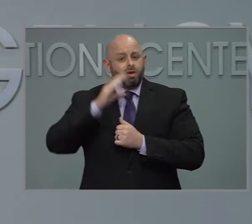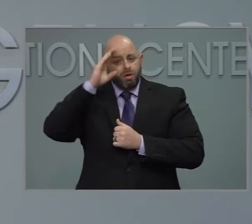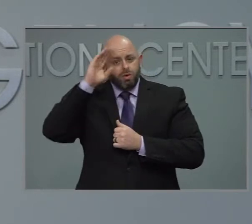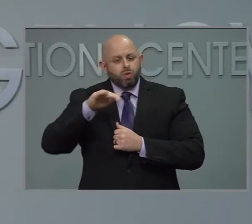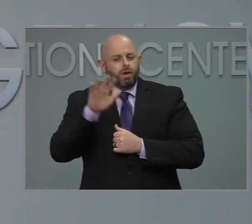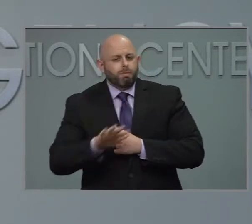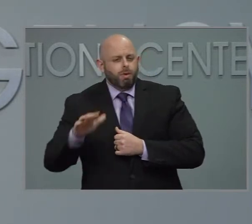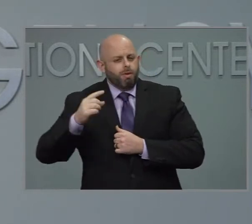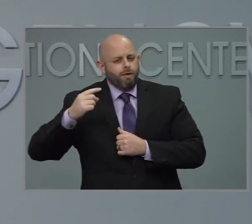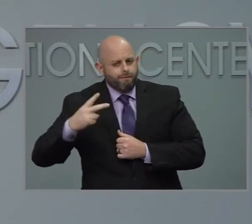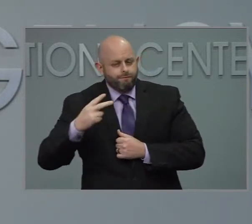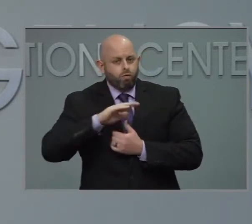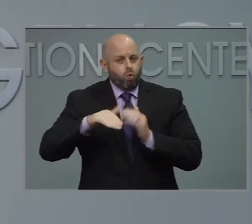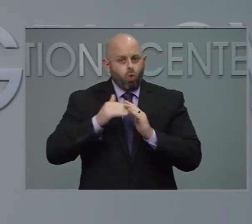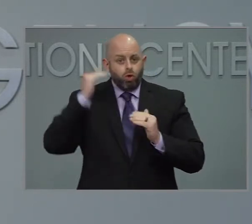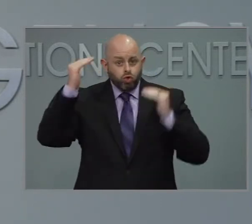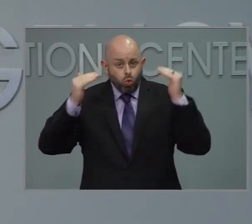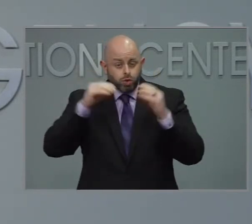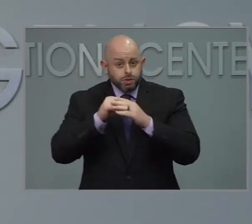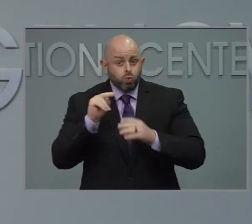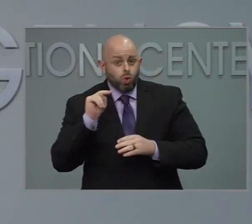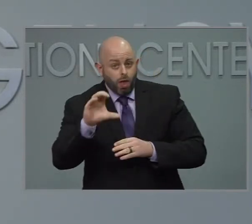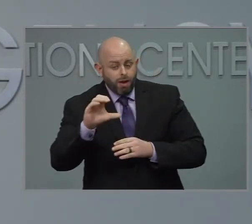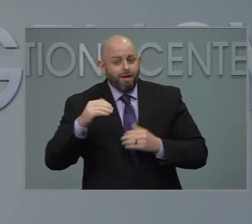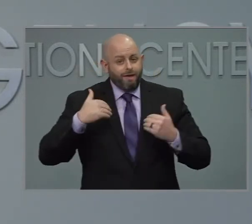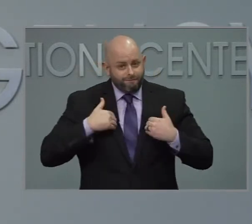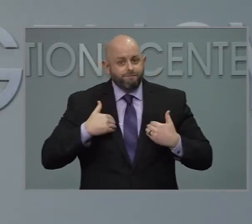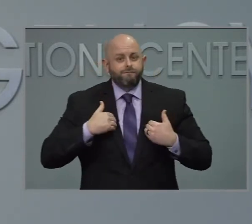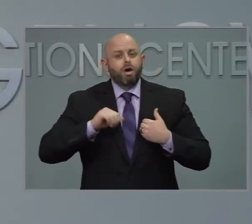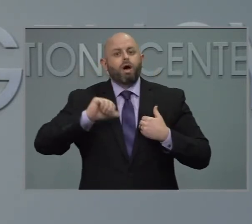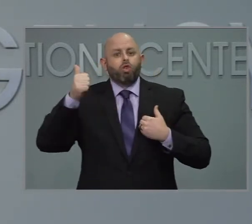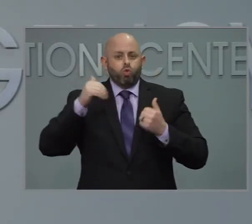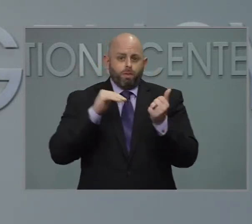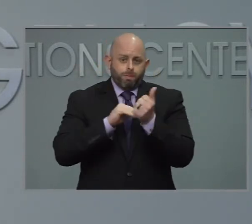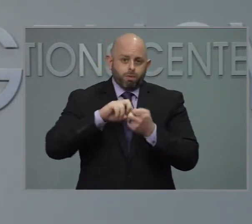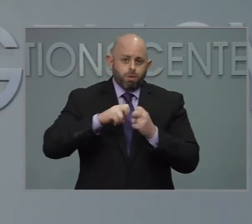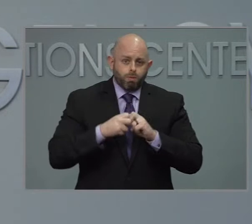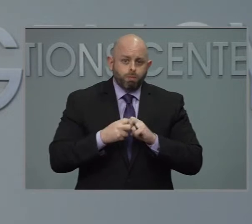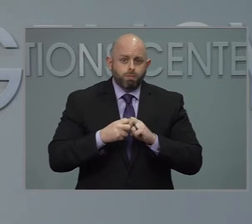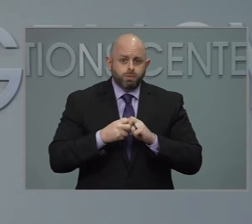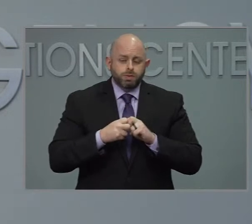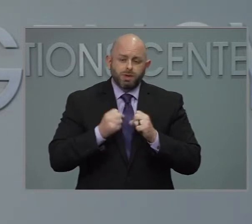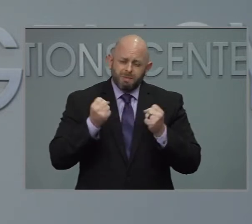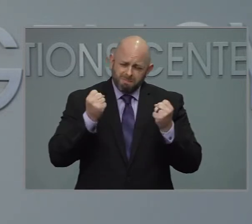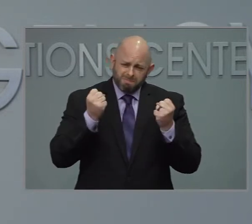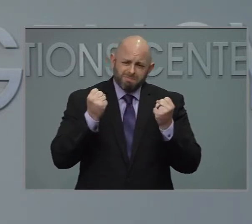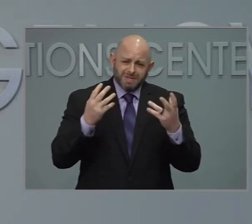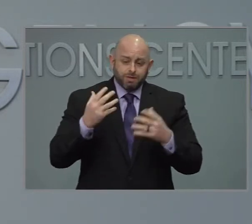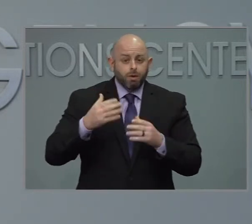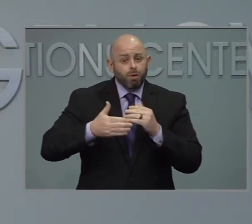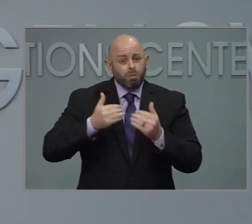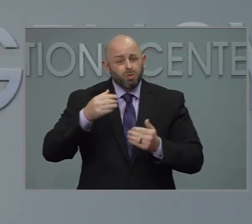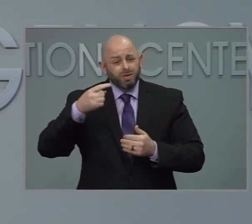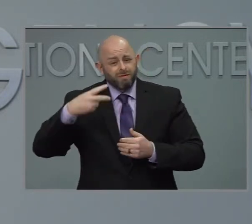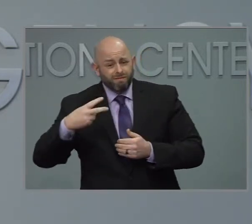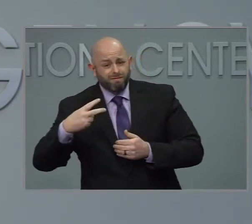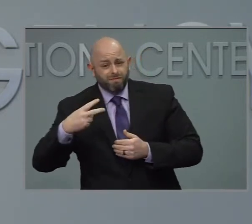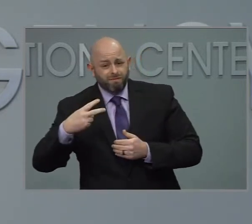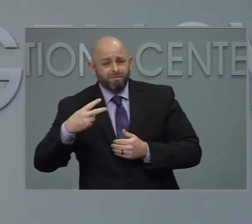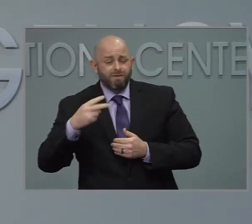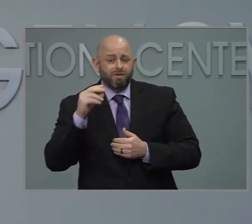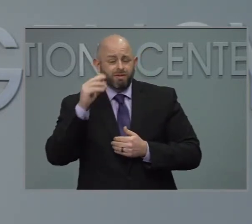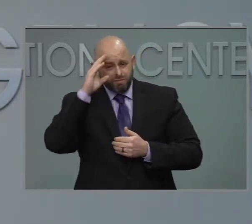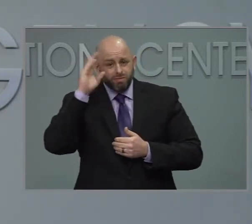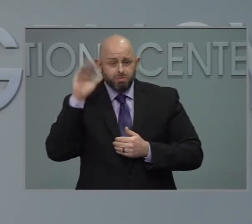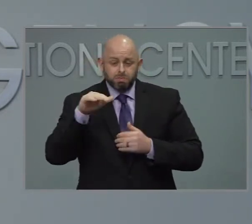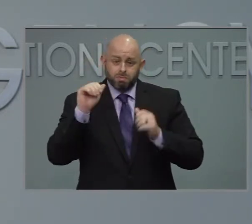of adults in North Carolina have a medical condition that might put them at higher risk for COVID. So we know this can